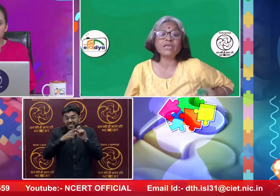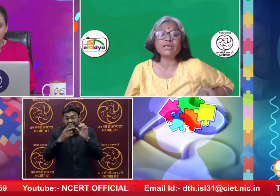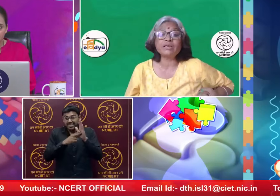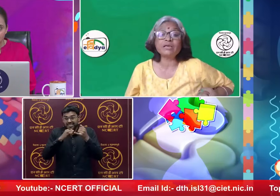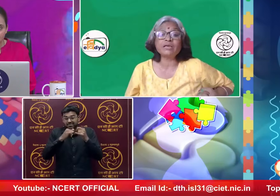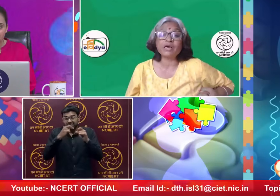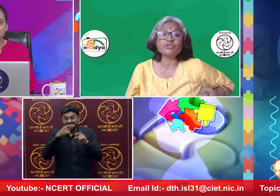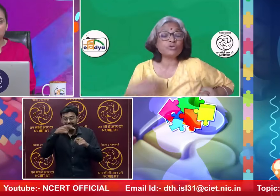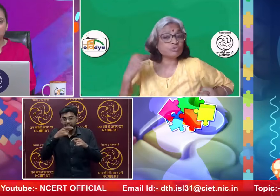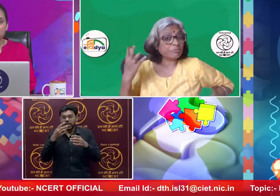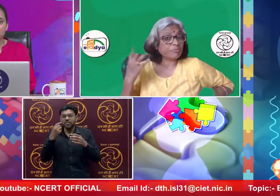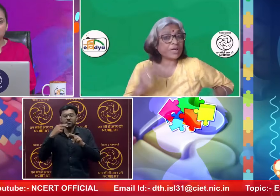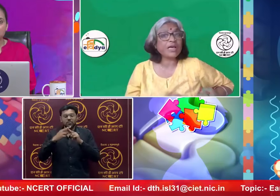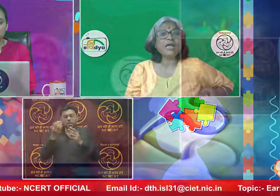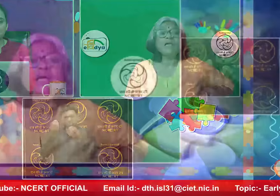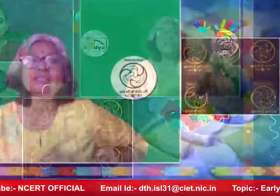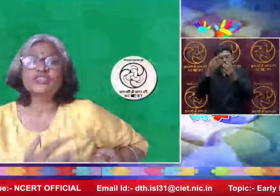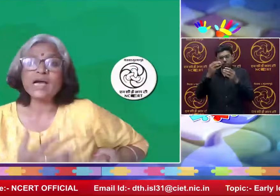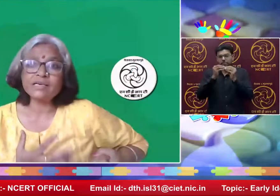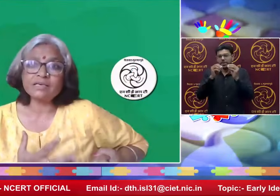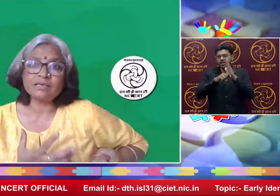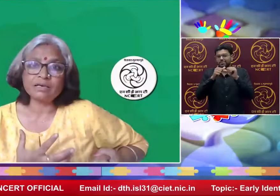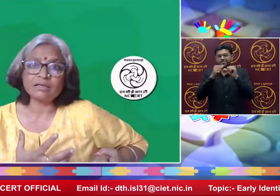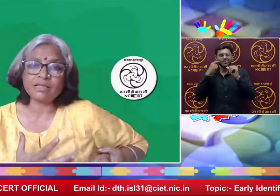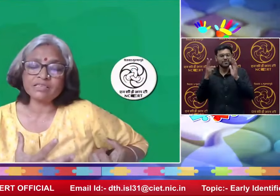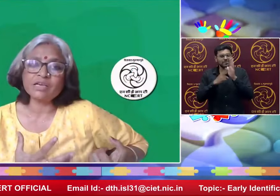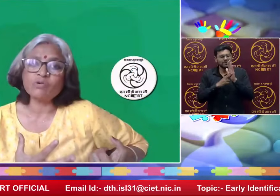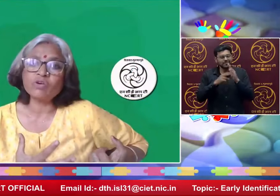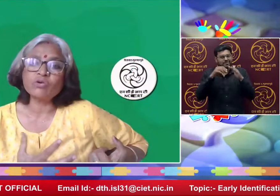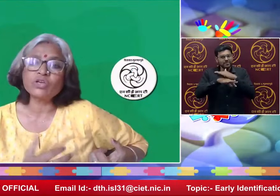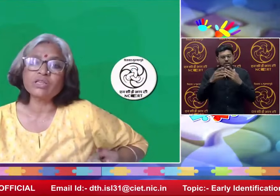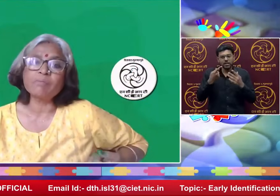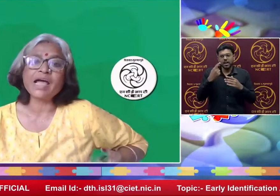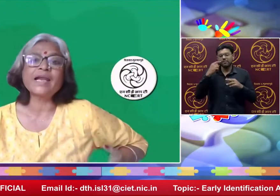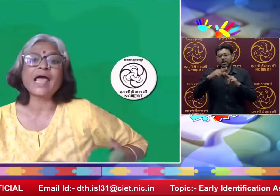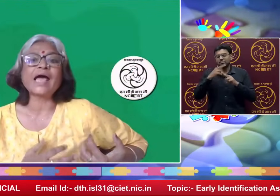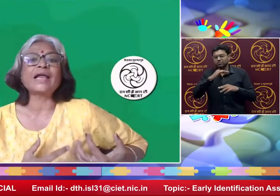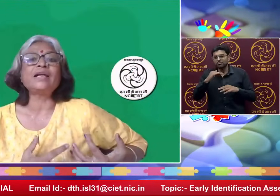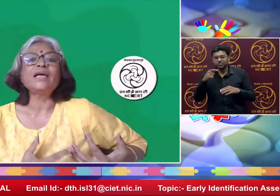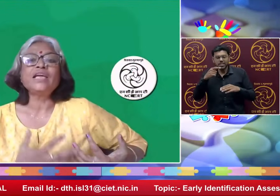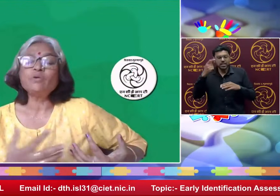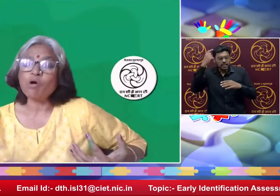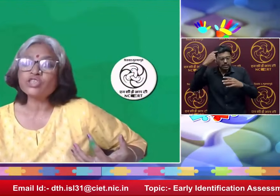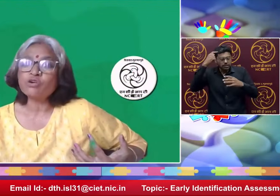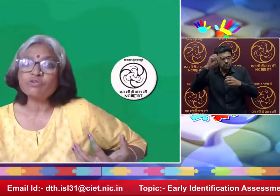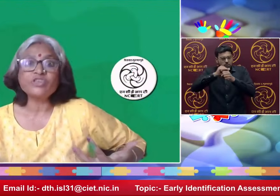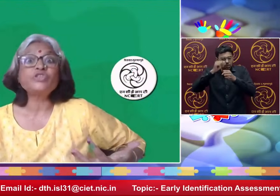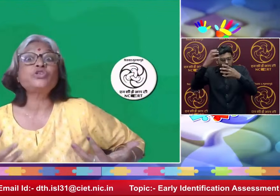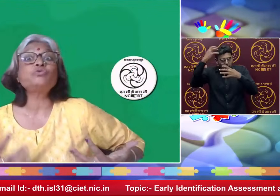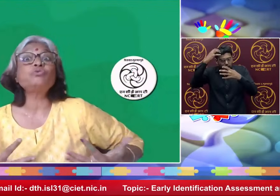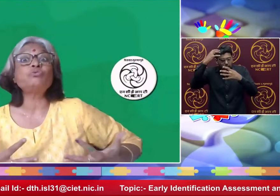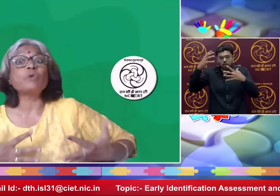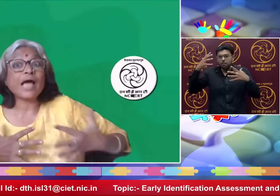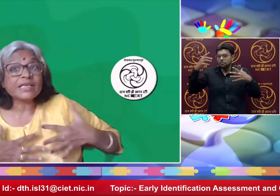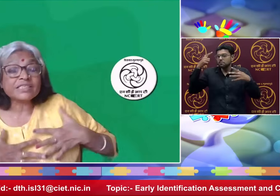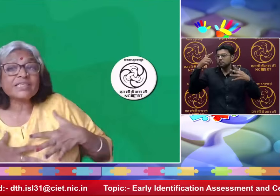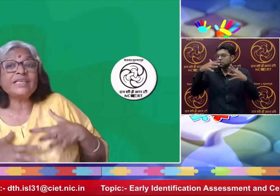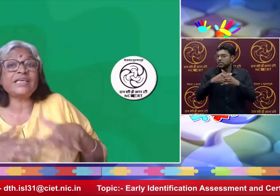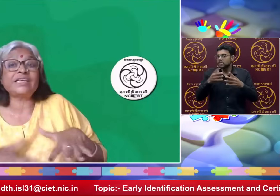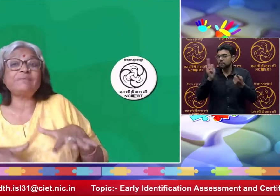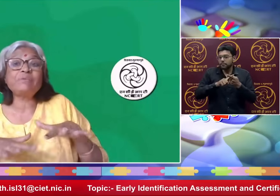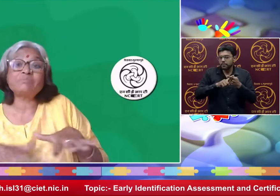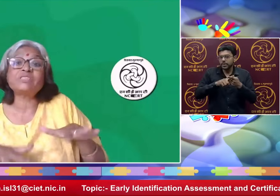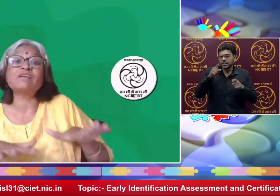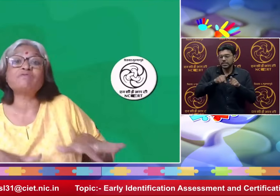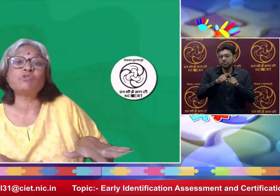information is being passed on to the brain, the child, there is an overload in the mind, and he walks out of it to